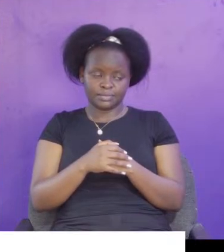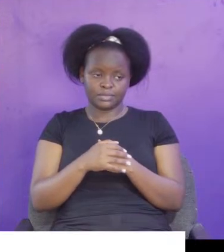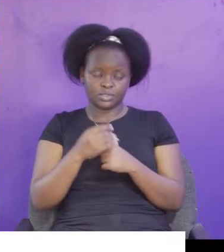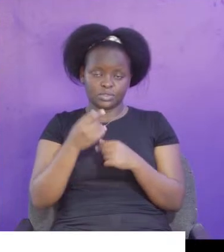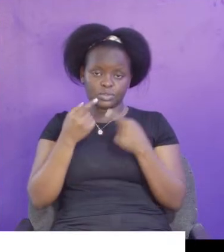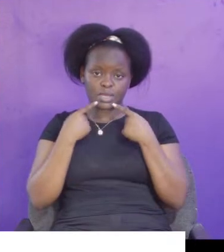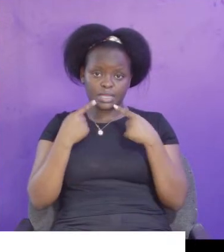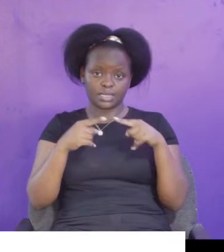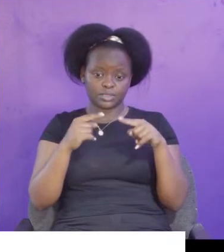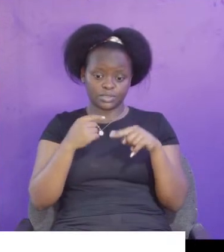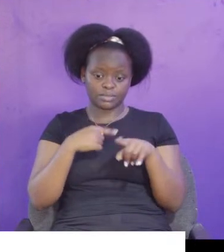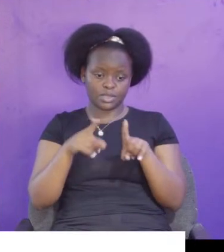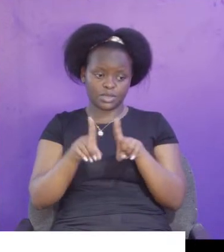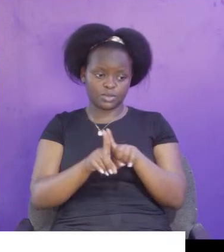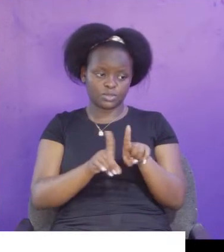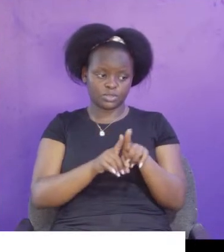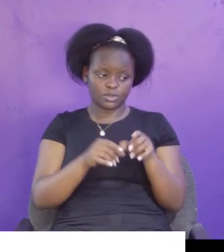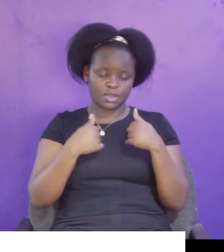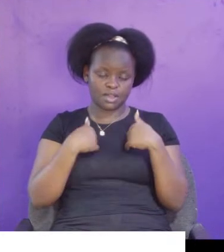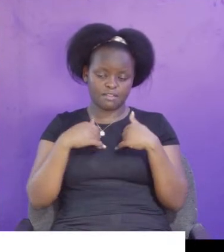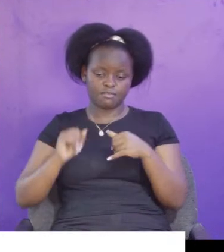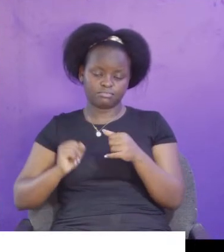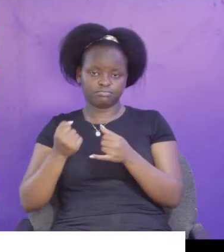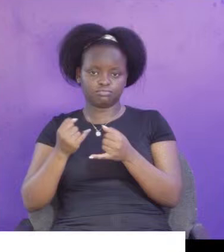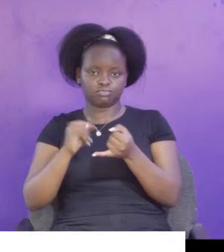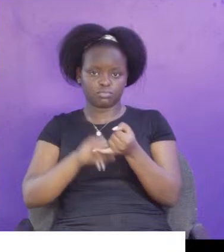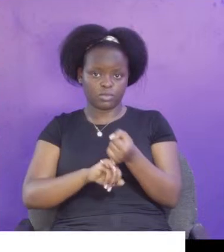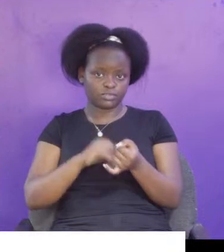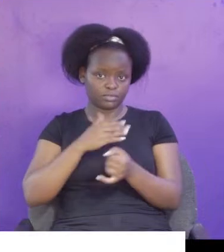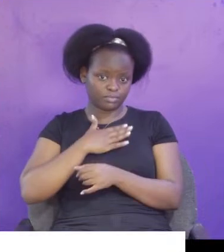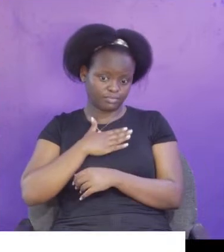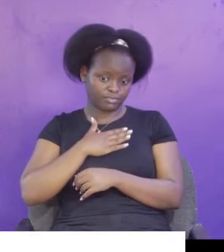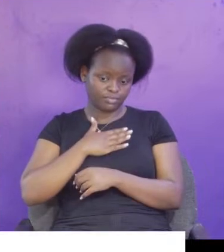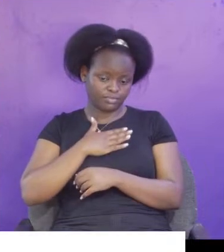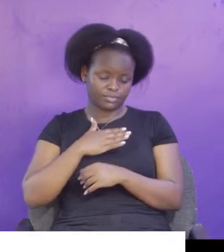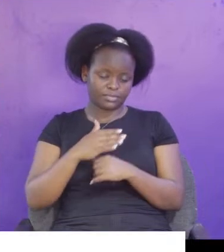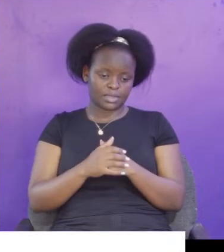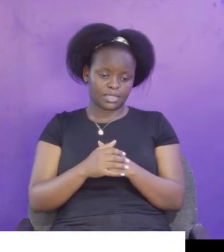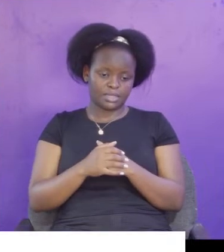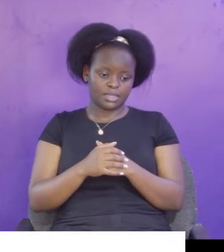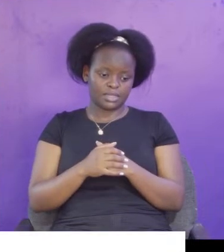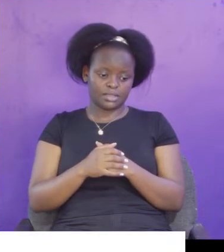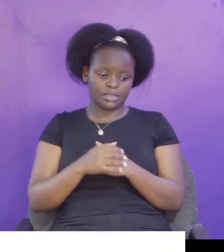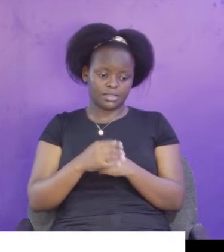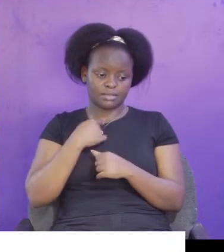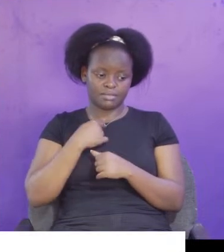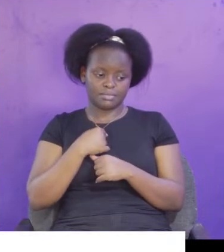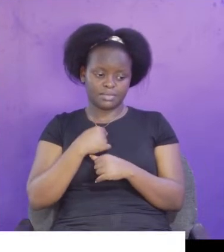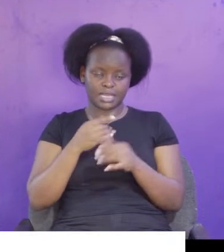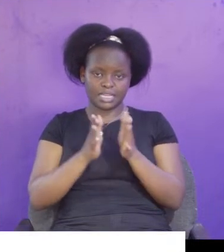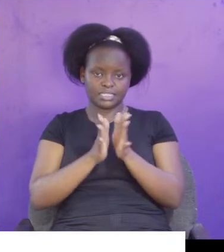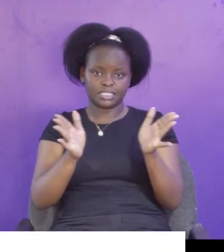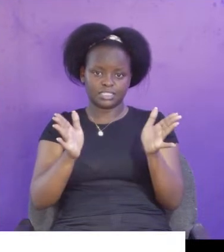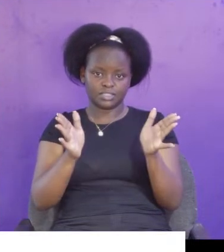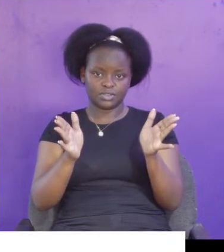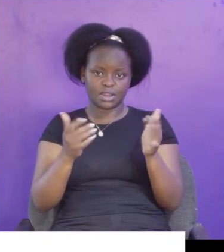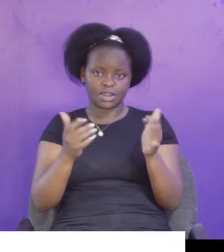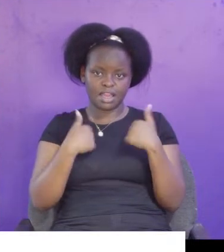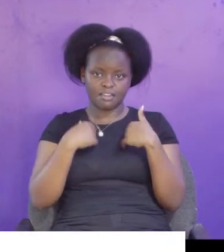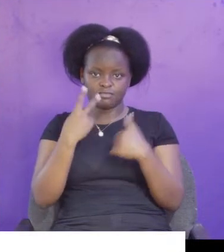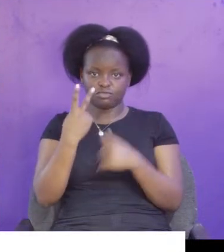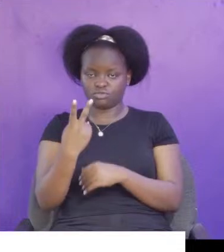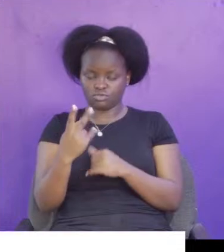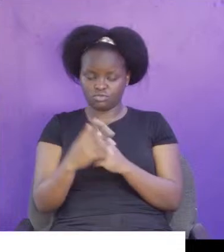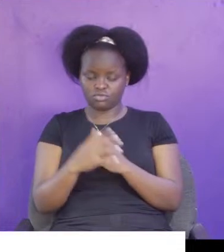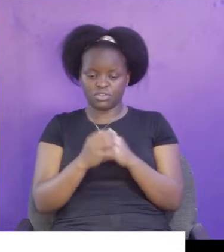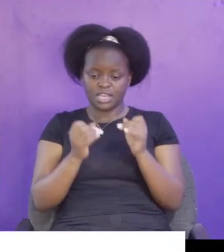also with my wife. My wives, I am a general. I have two of them. If I don't